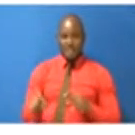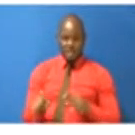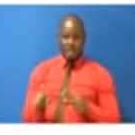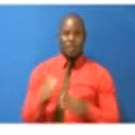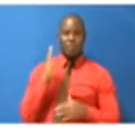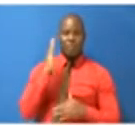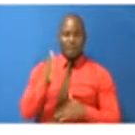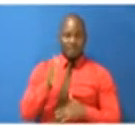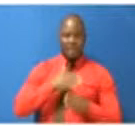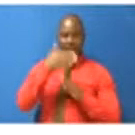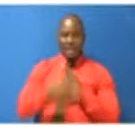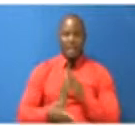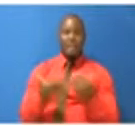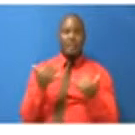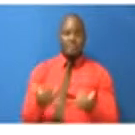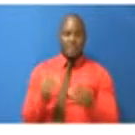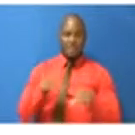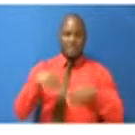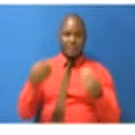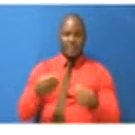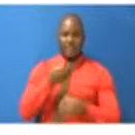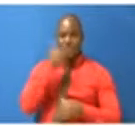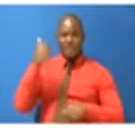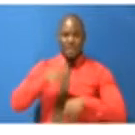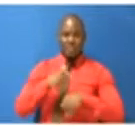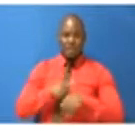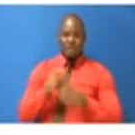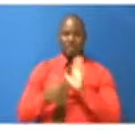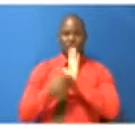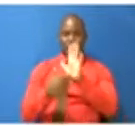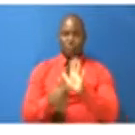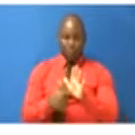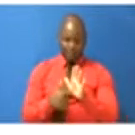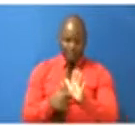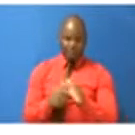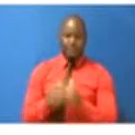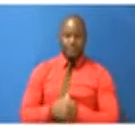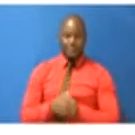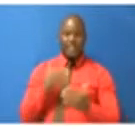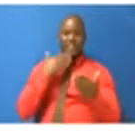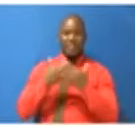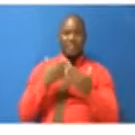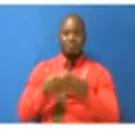would have uh ended up even better in terms of coverage of the discussion